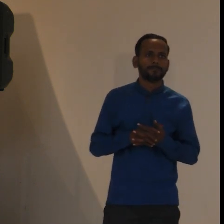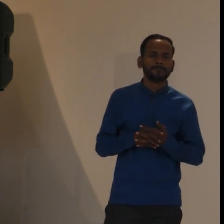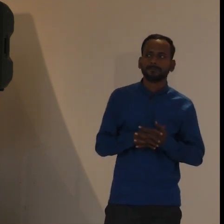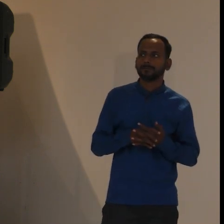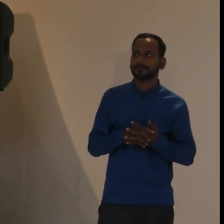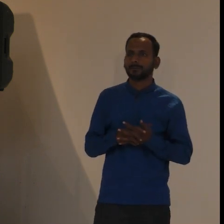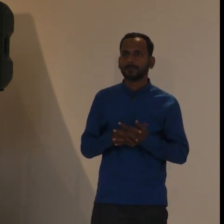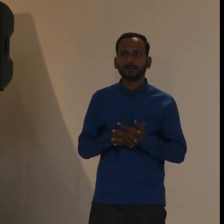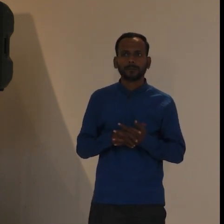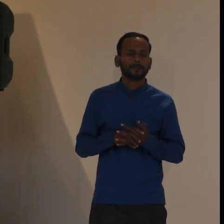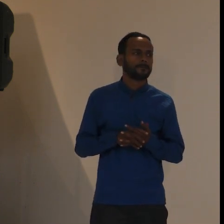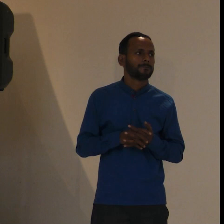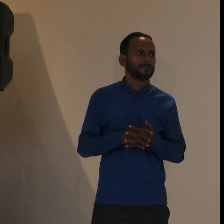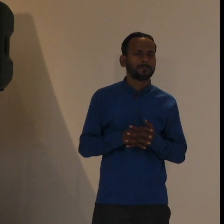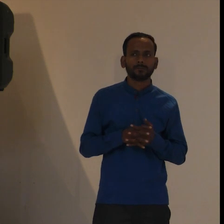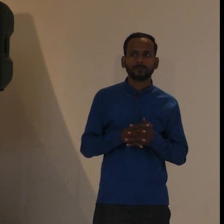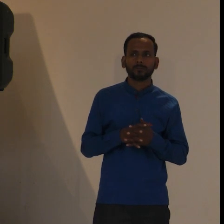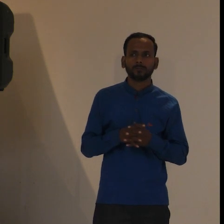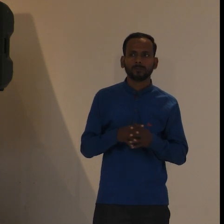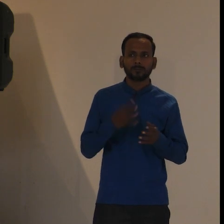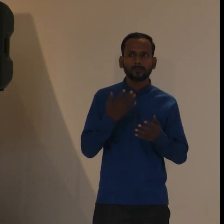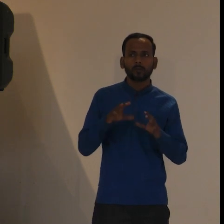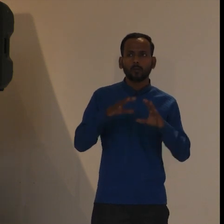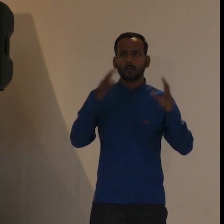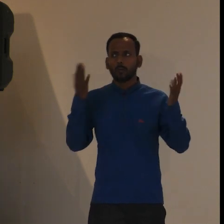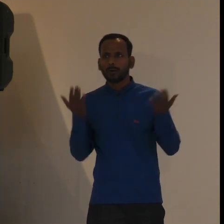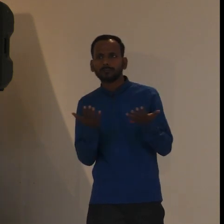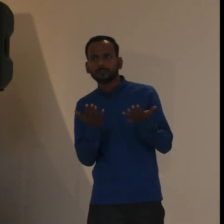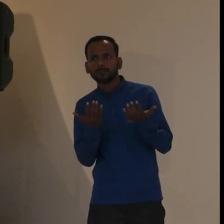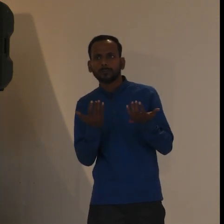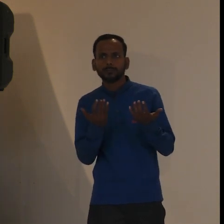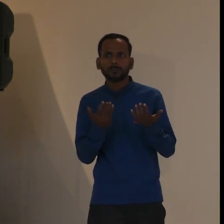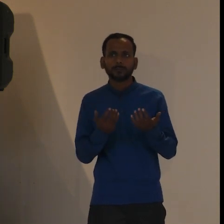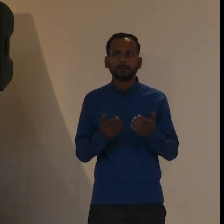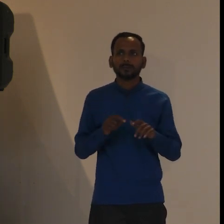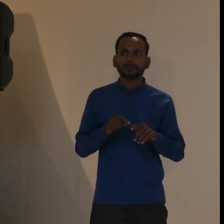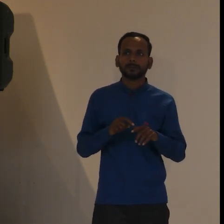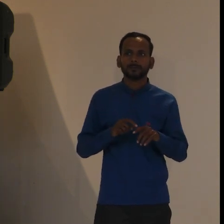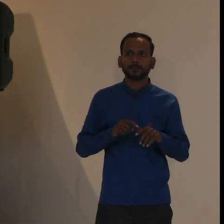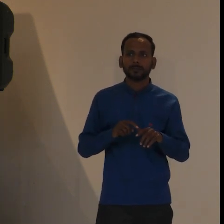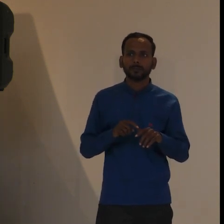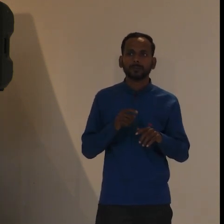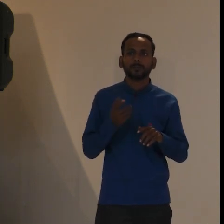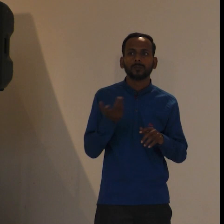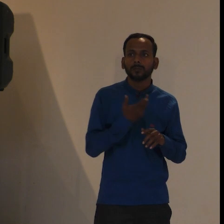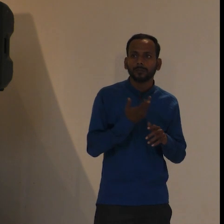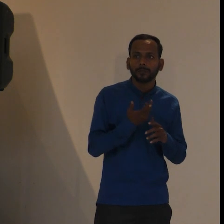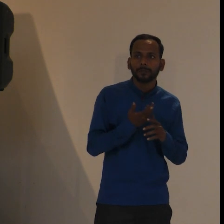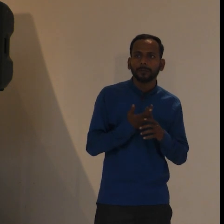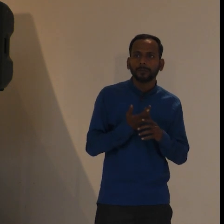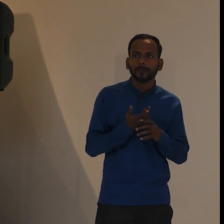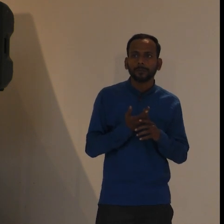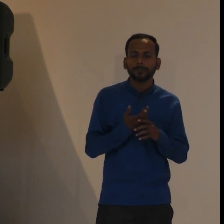times, and it never struck me that it looks nothing like a pelican. It's actually more like a